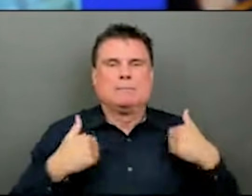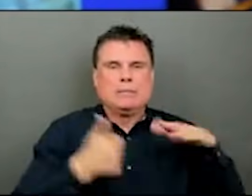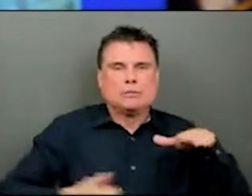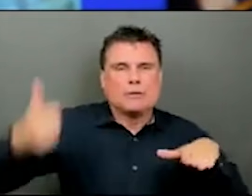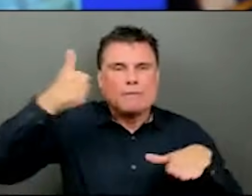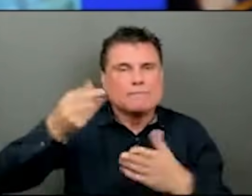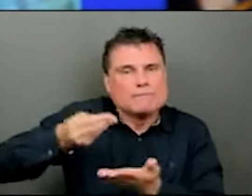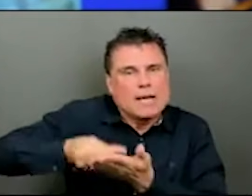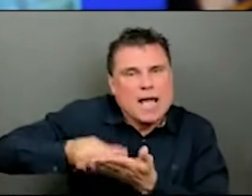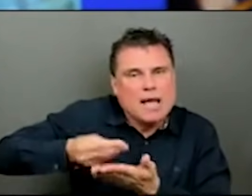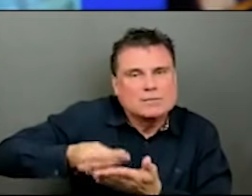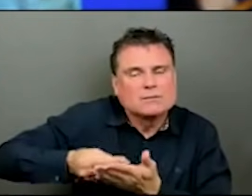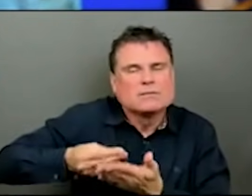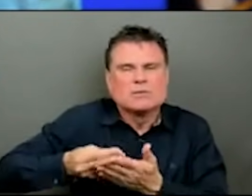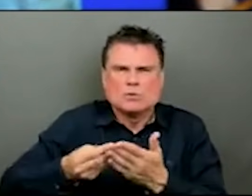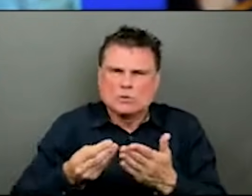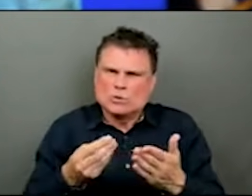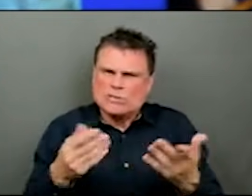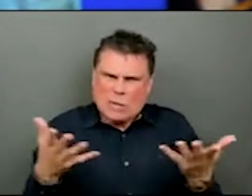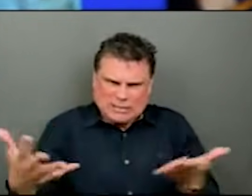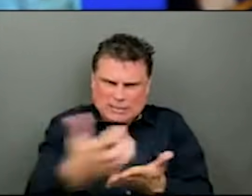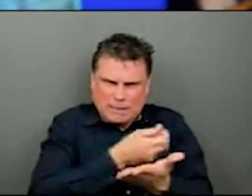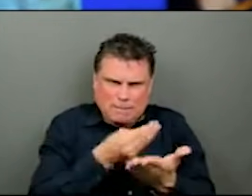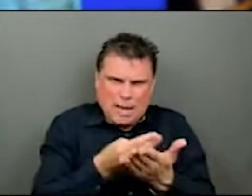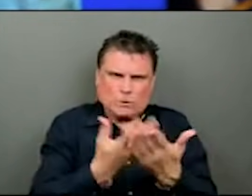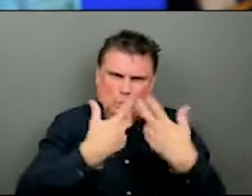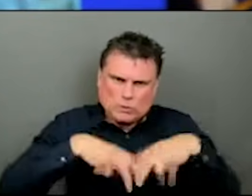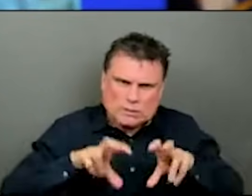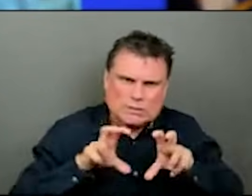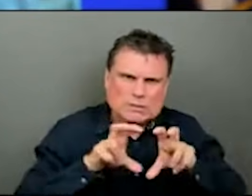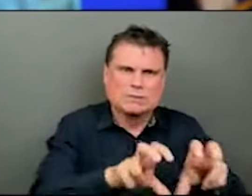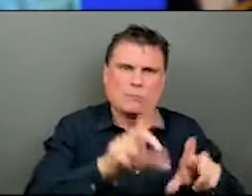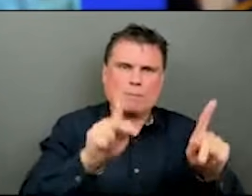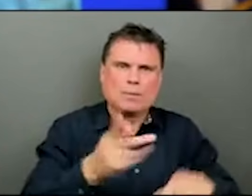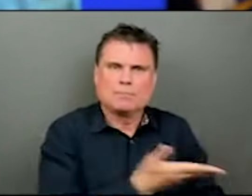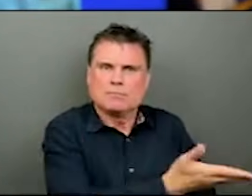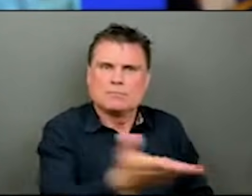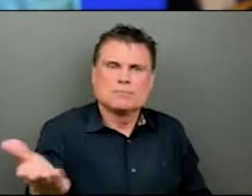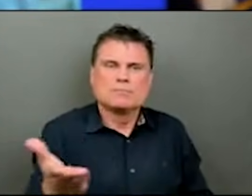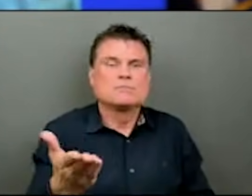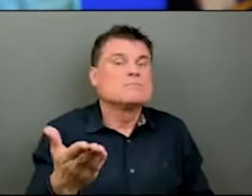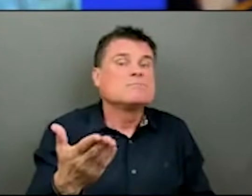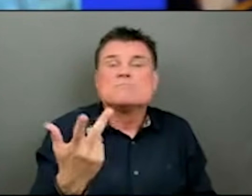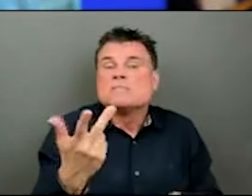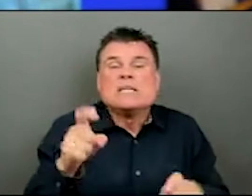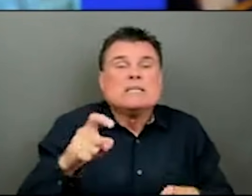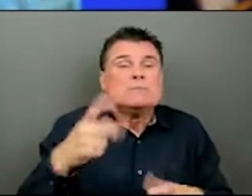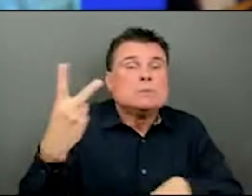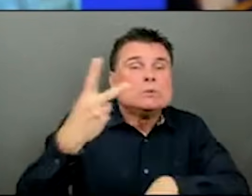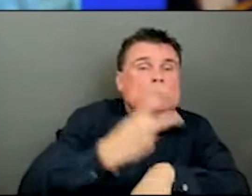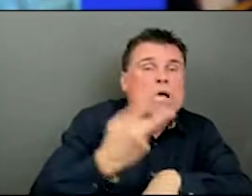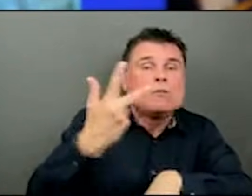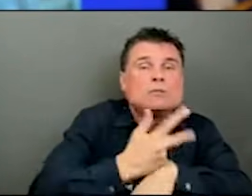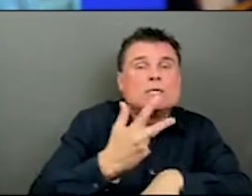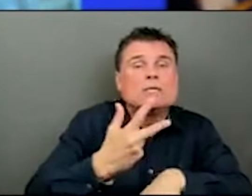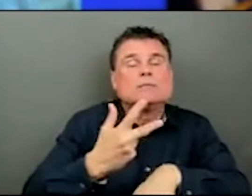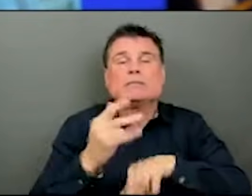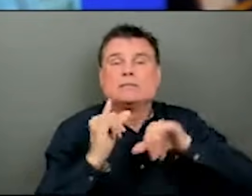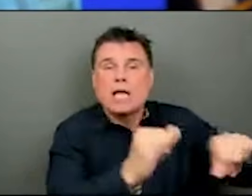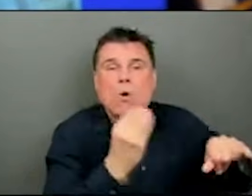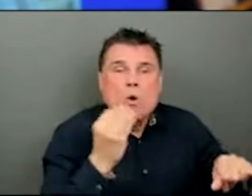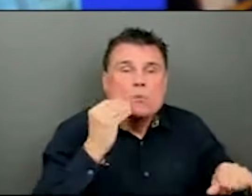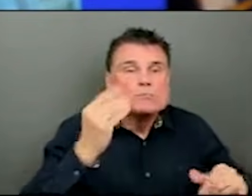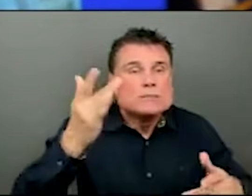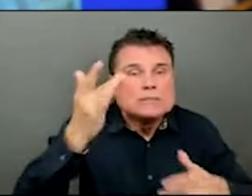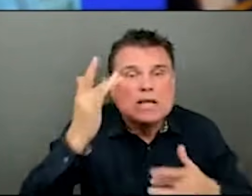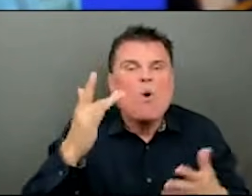to people who are taking a couple of days to get a PVR test or any other illnesses that they may have through the pandemic? It's